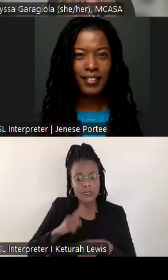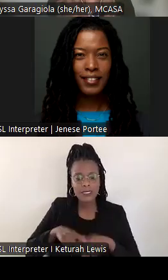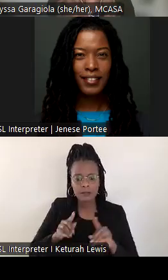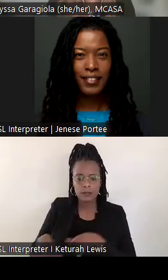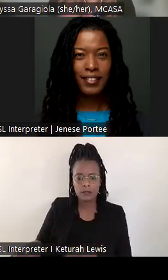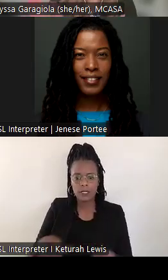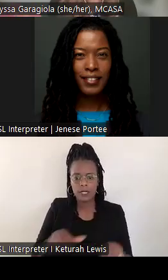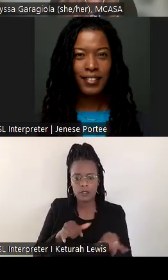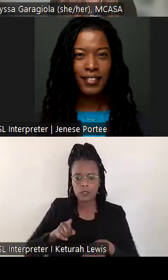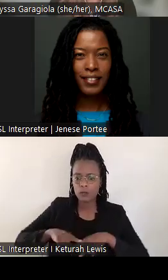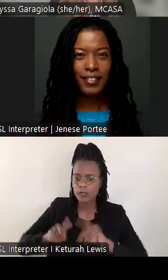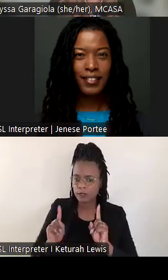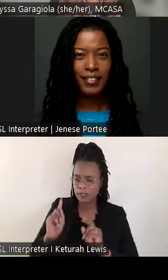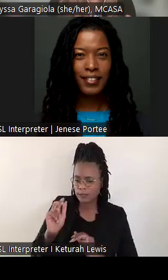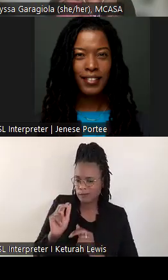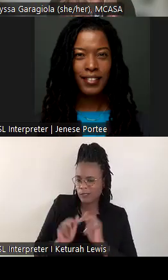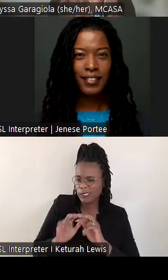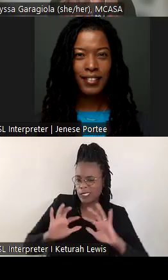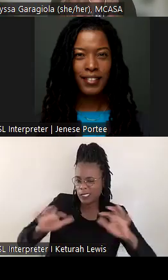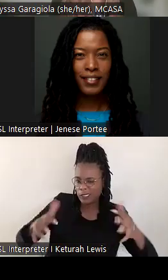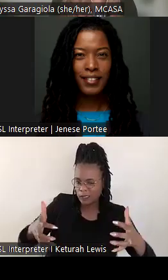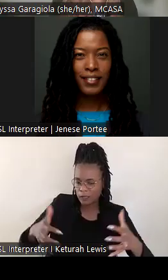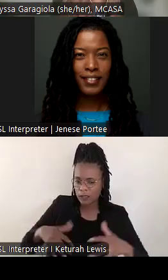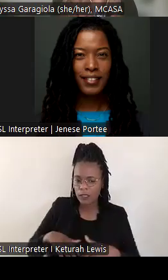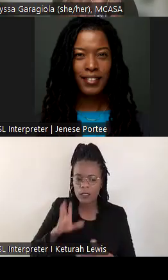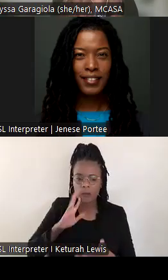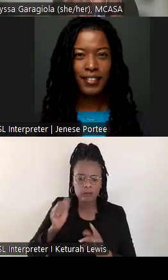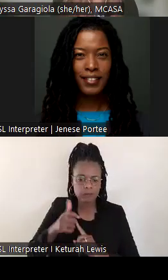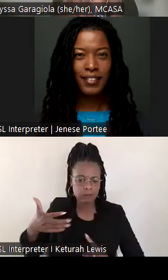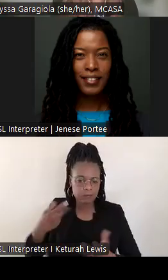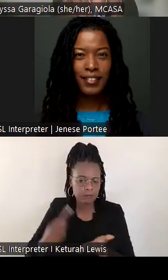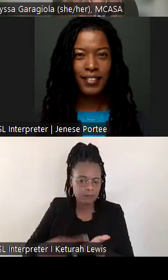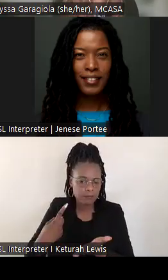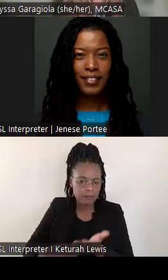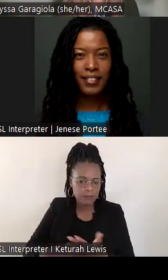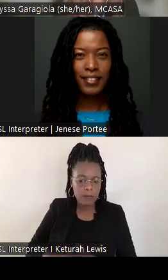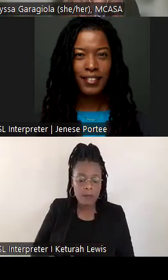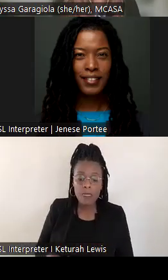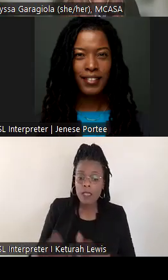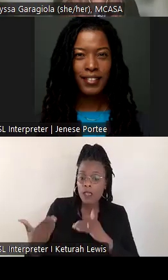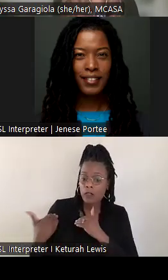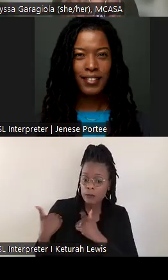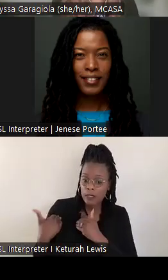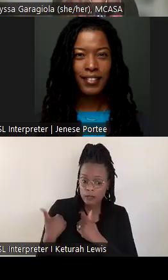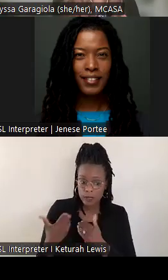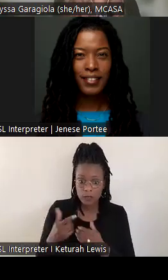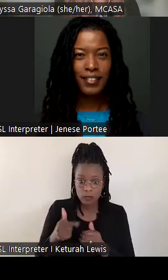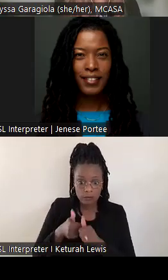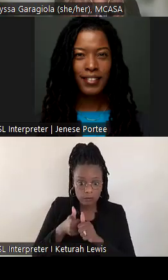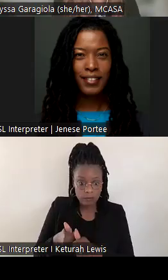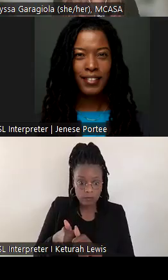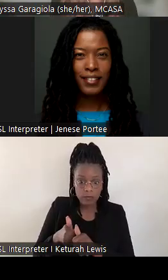of facilities, and we'll talk about that in a little bit. Additionally, the responsibility to comply with PREA is with